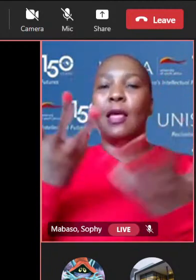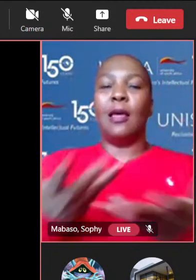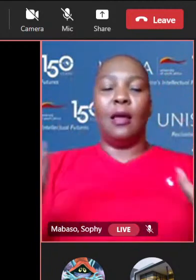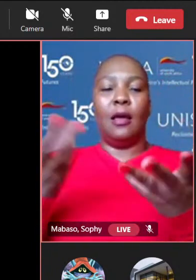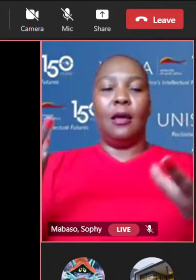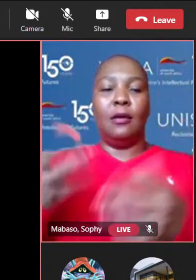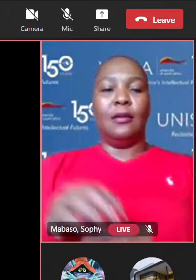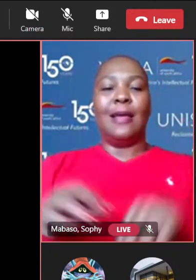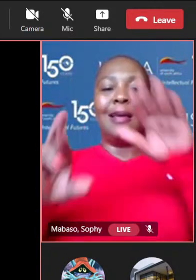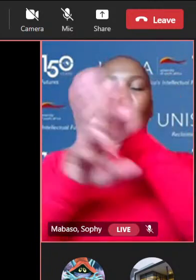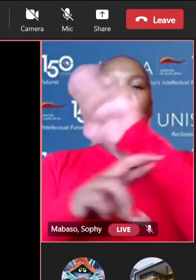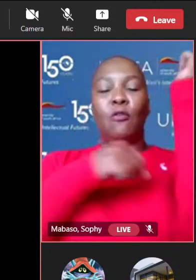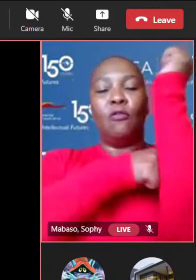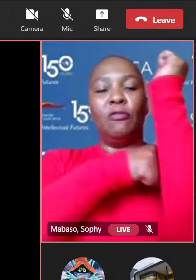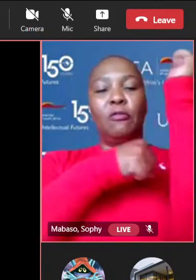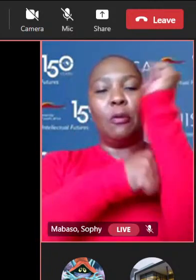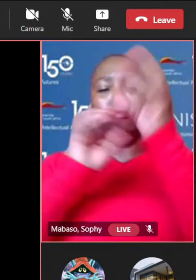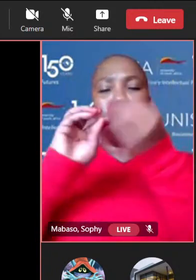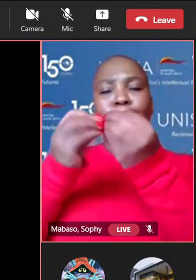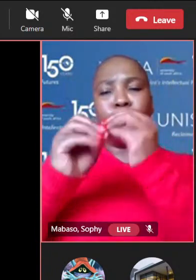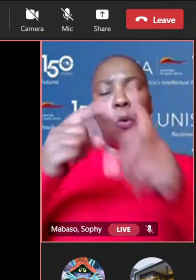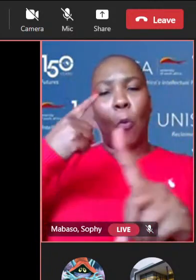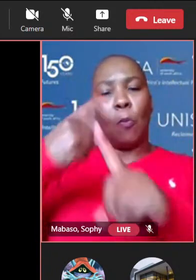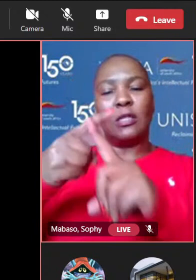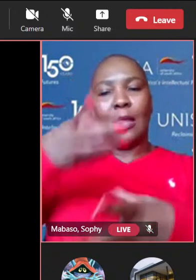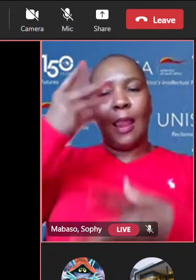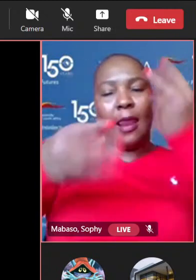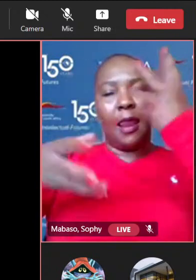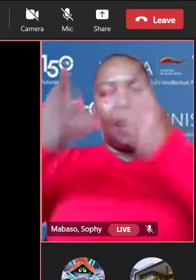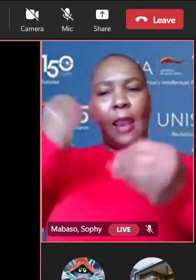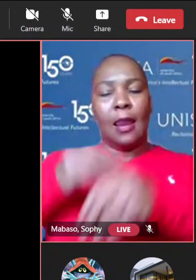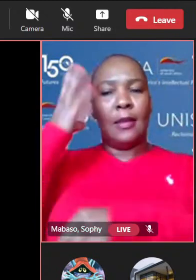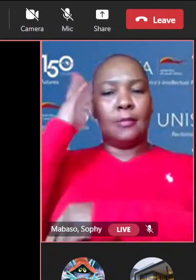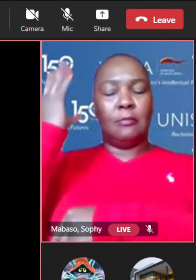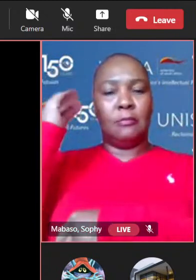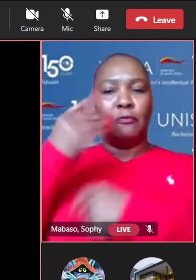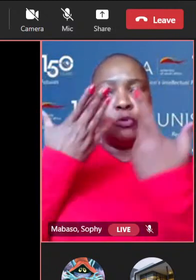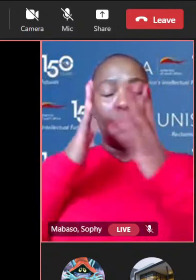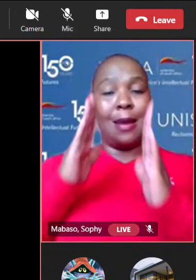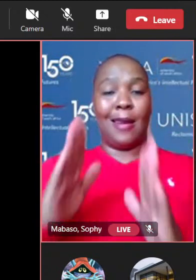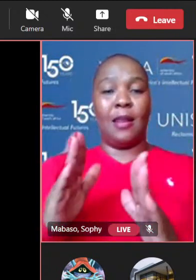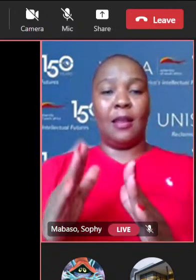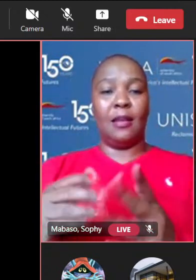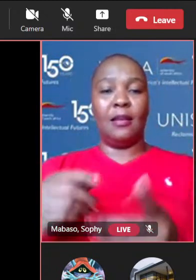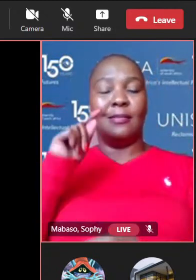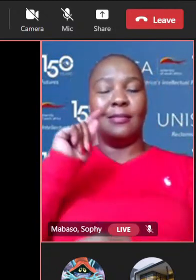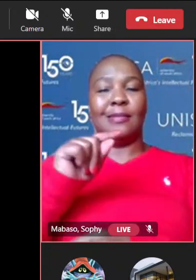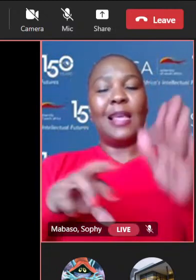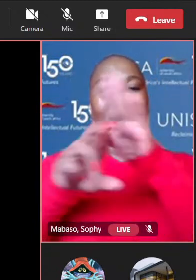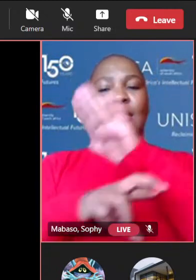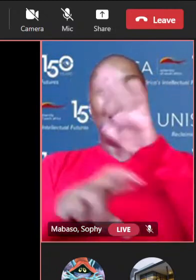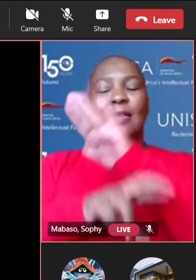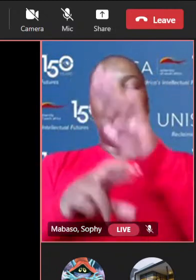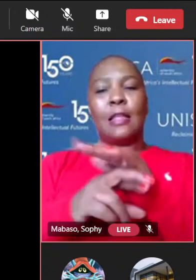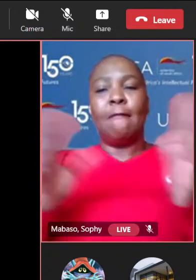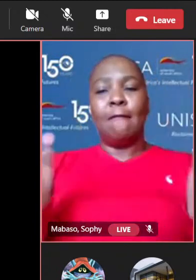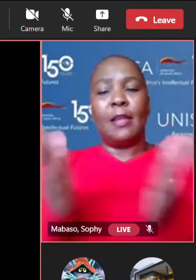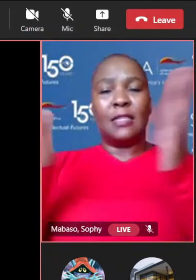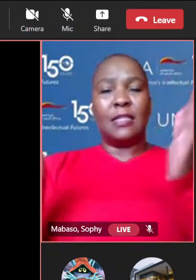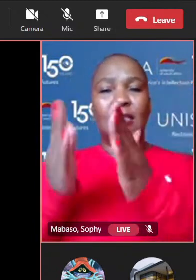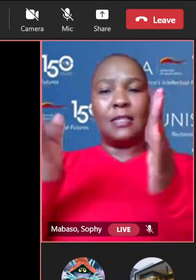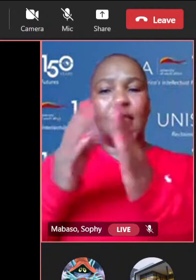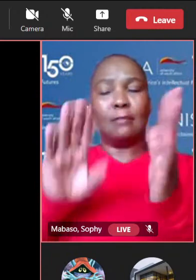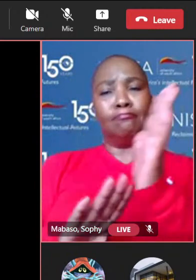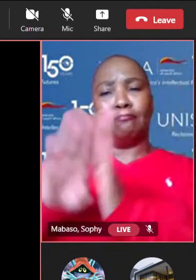Regional offices create a positive learning experience for students. Regional offices facilitate student success